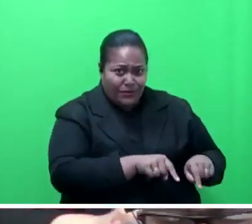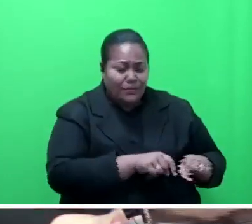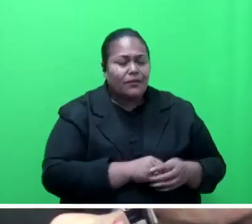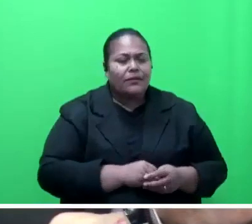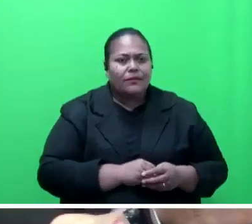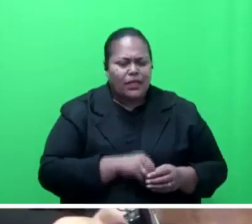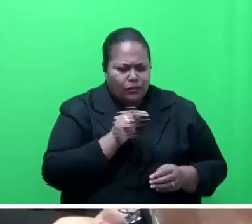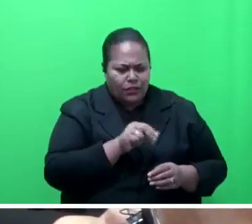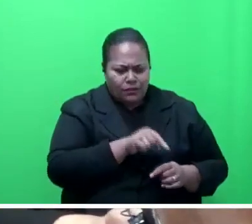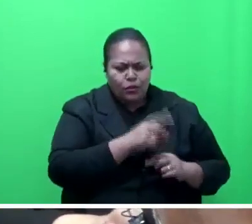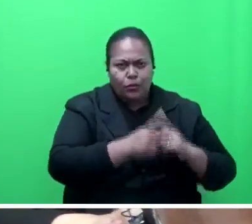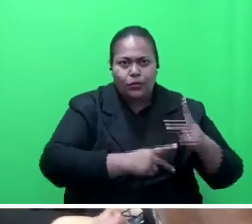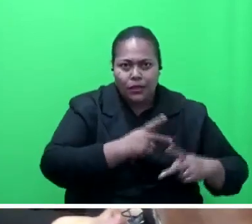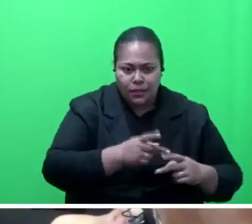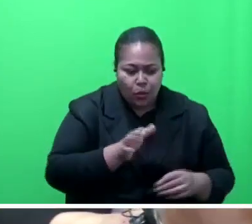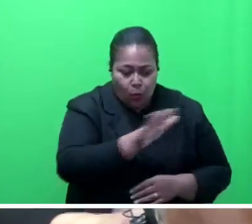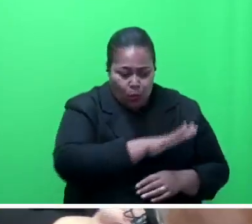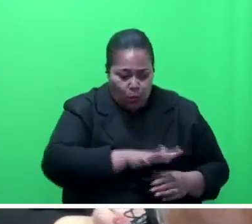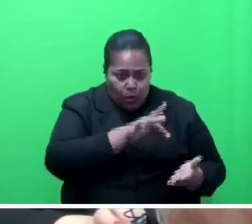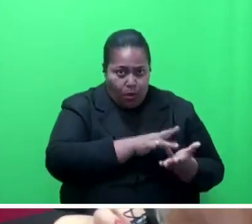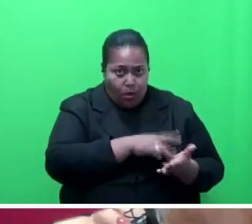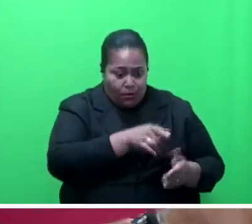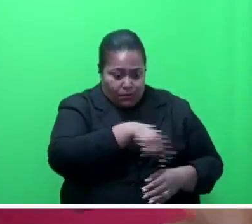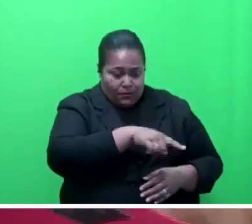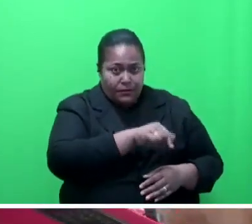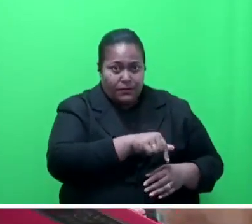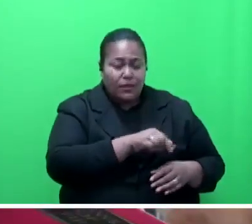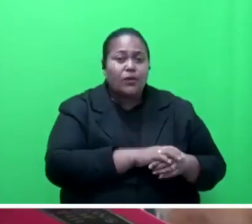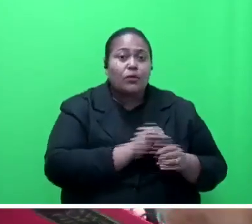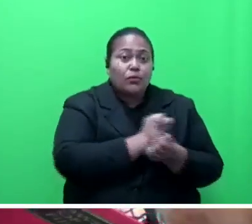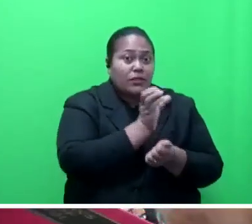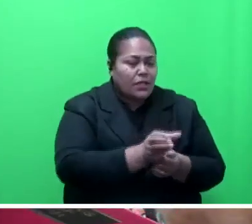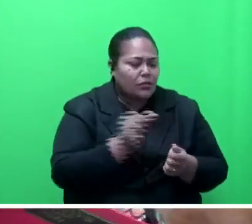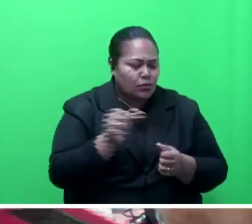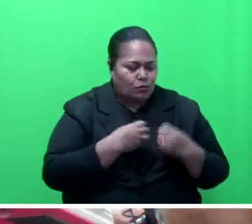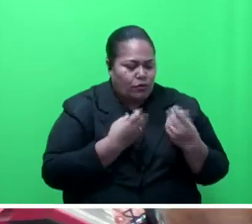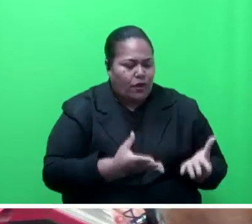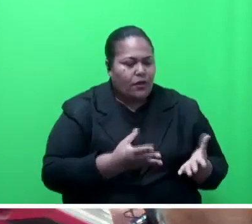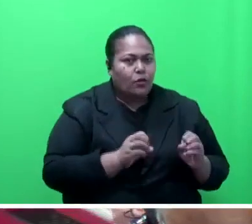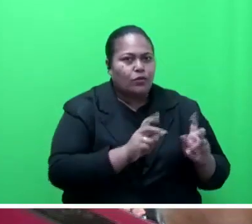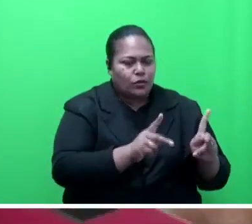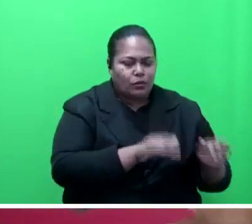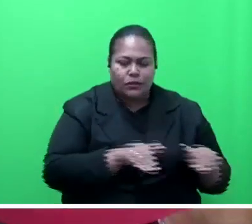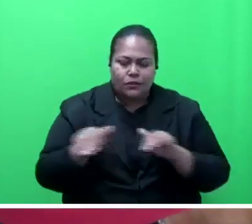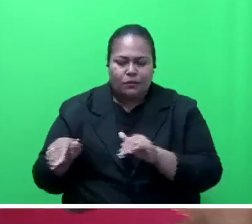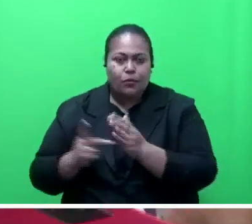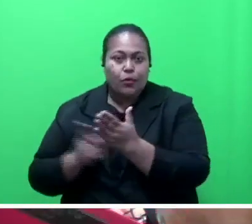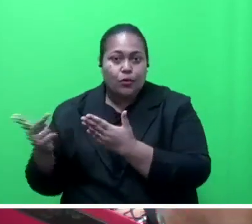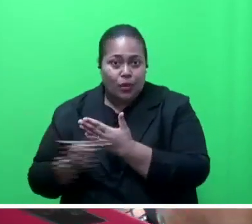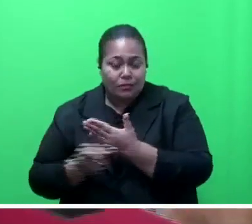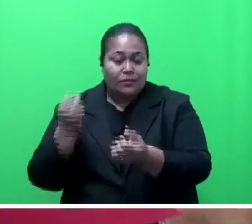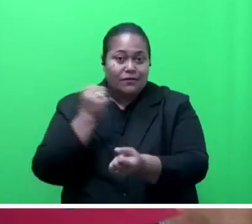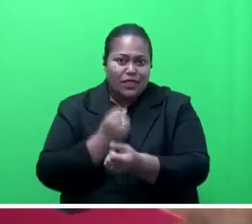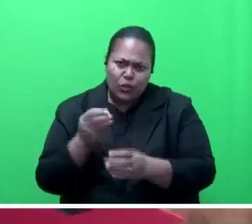process. All sentenced prisoners must be provided with the opportunity to participate in programs including drug and